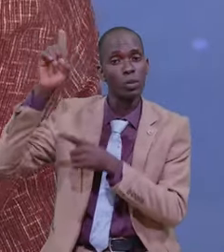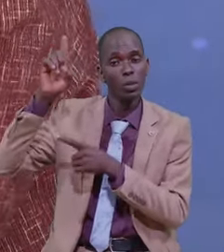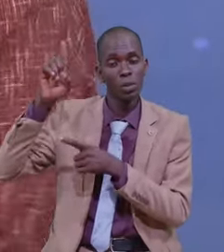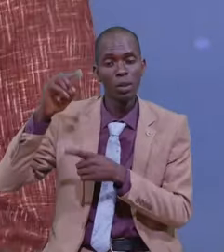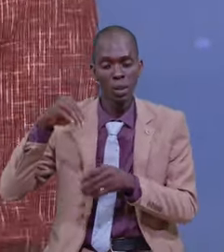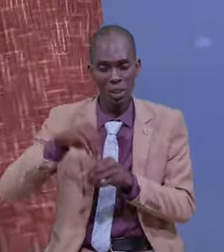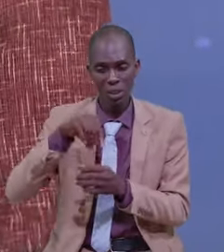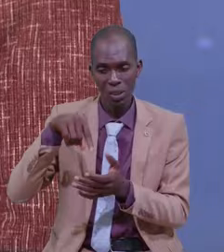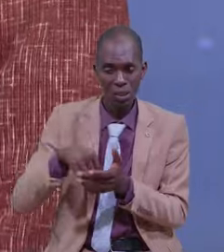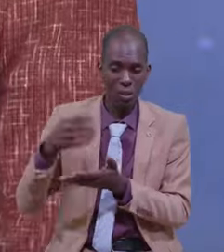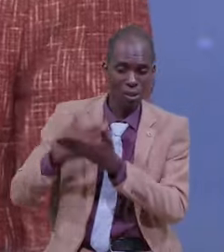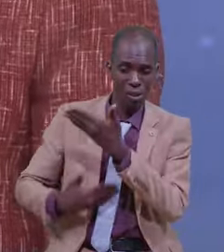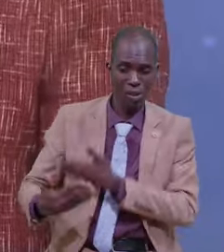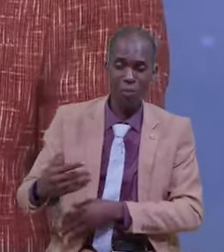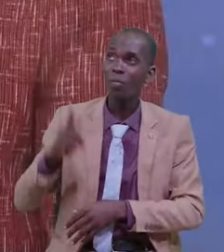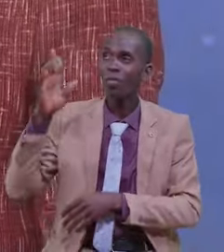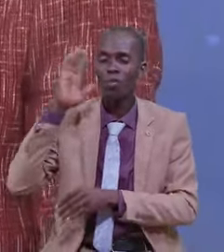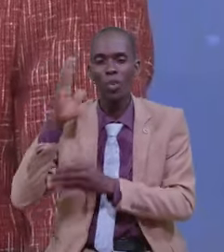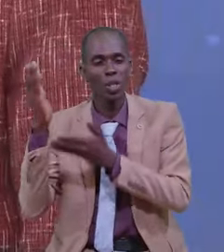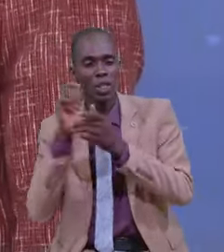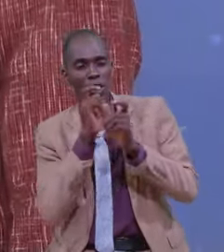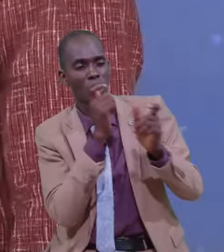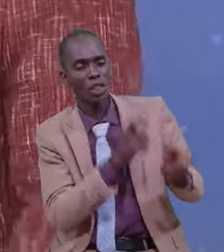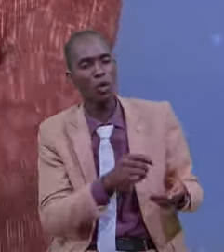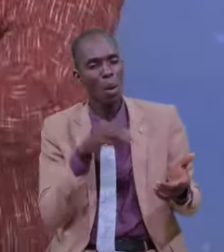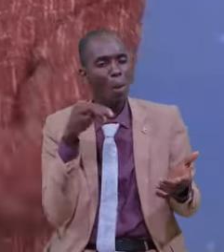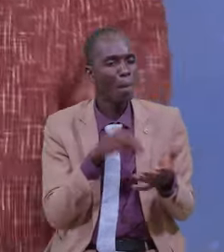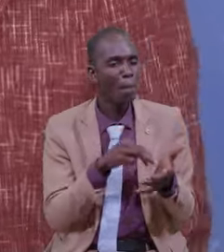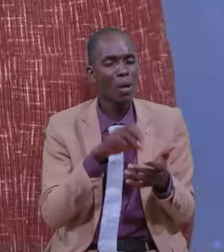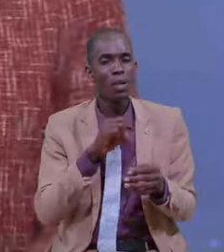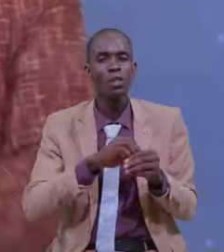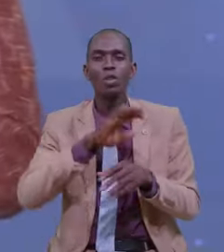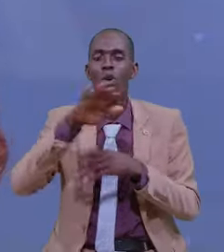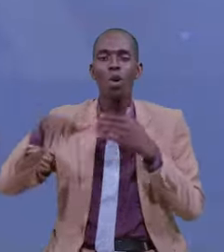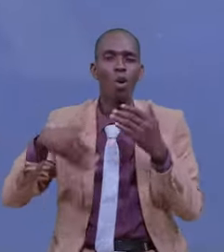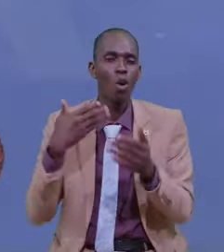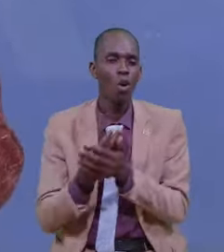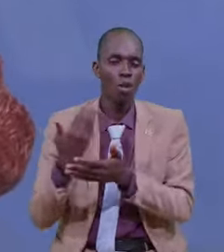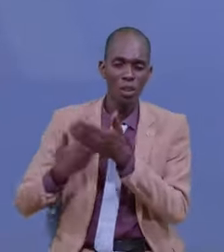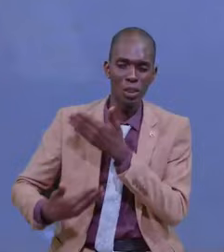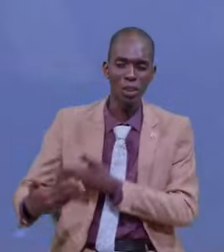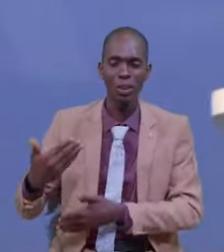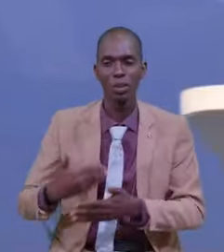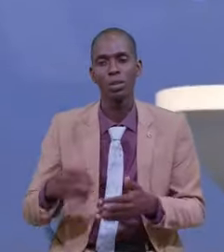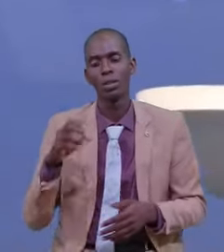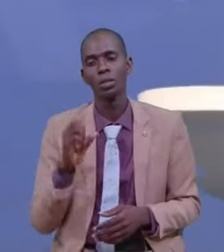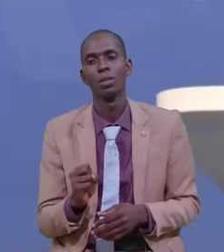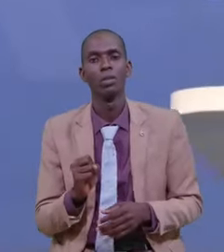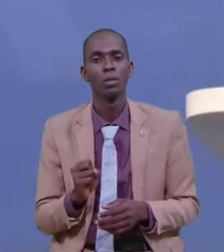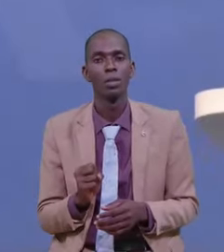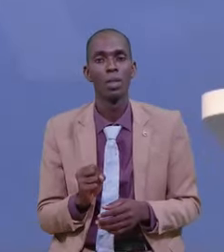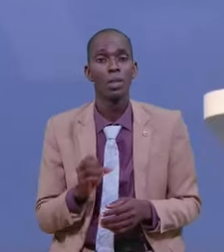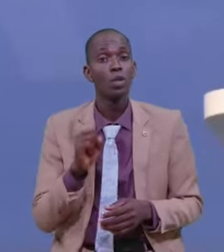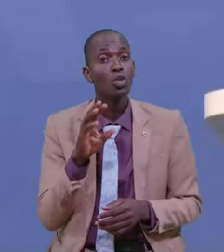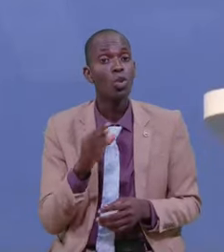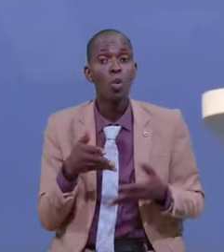generation, I'll give you millions in all generations, in all dispensations. So let it be,